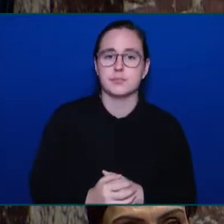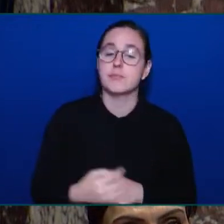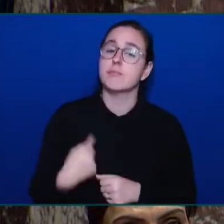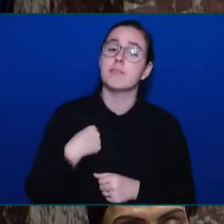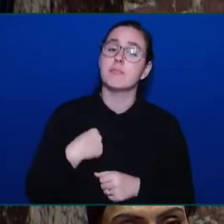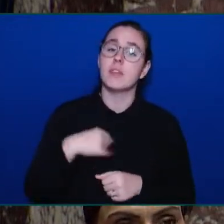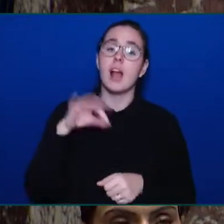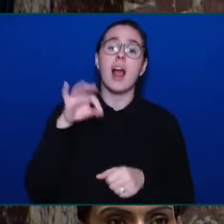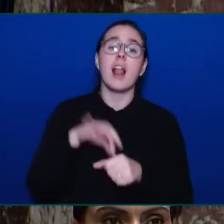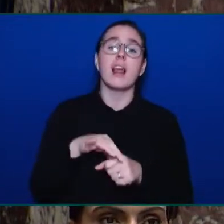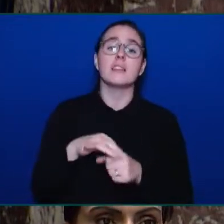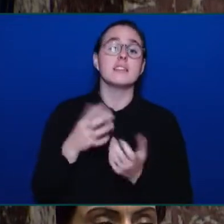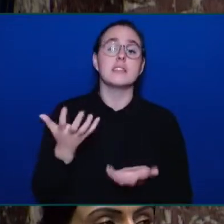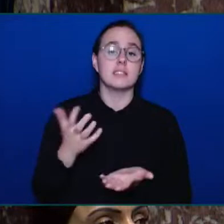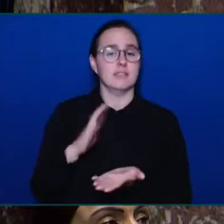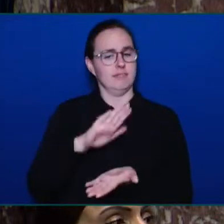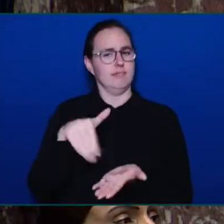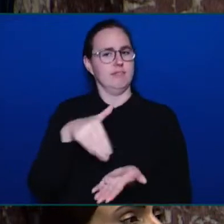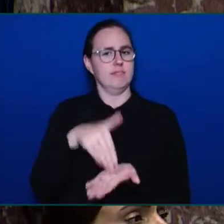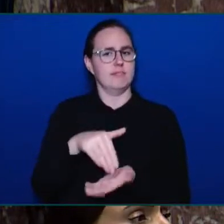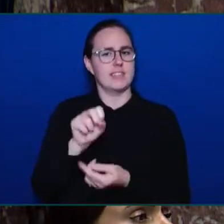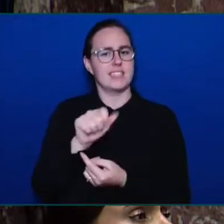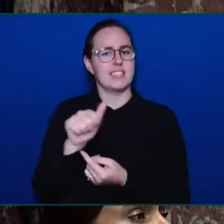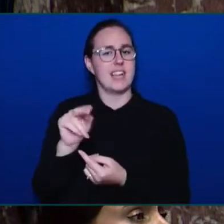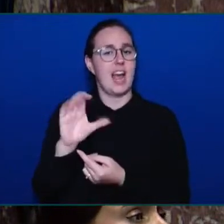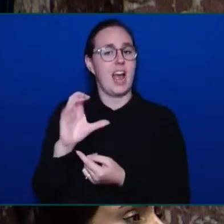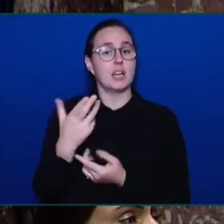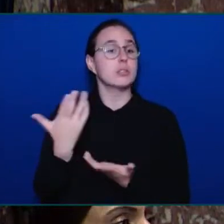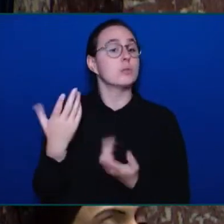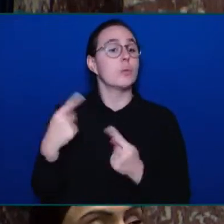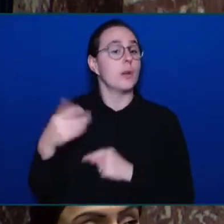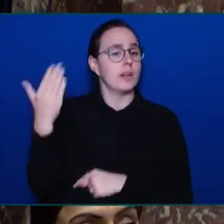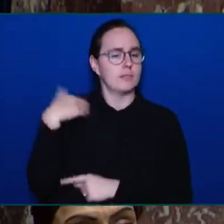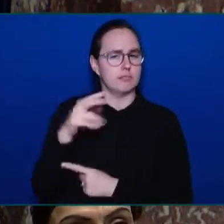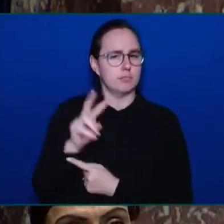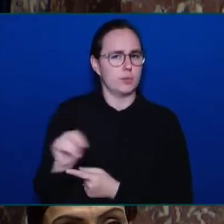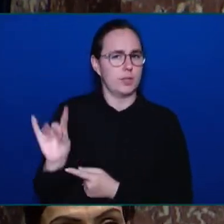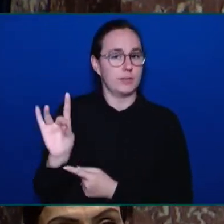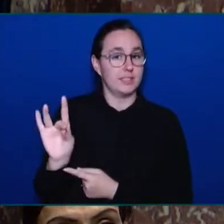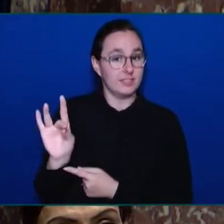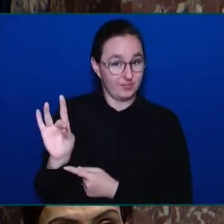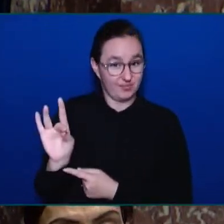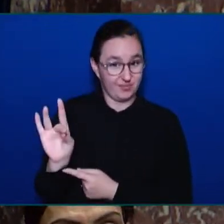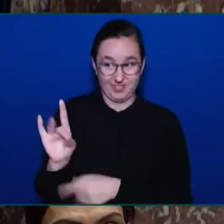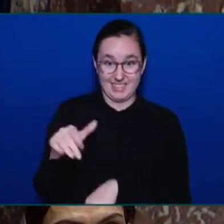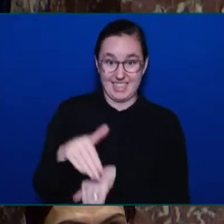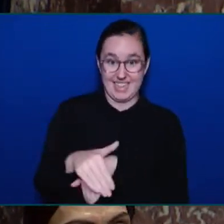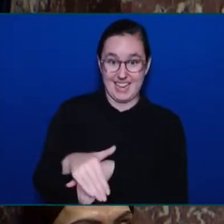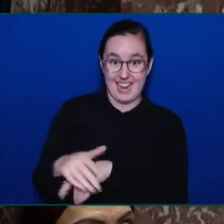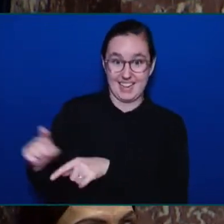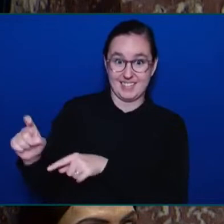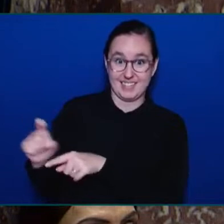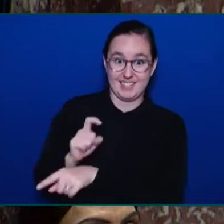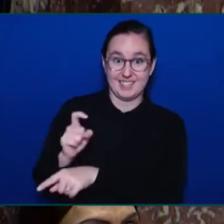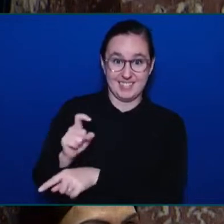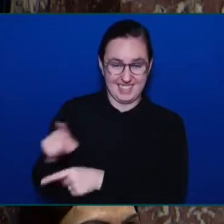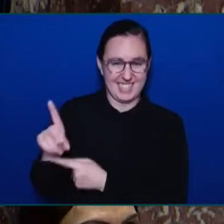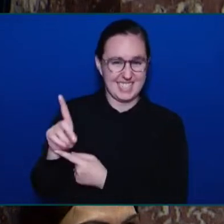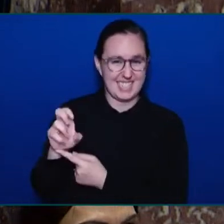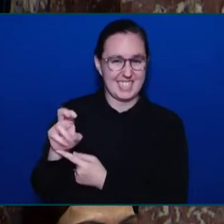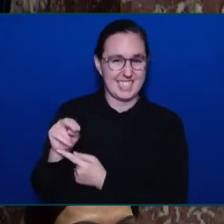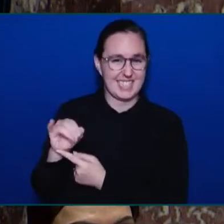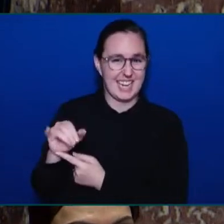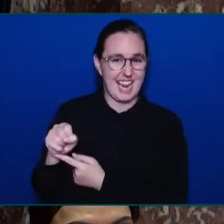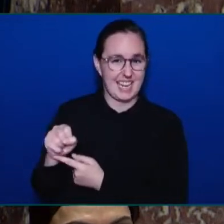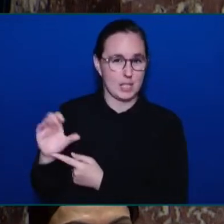phone call from Dennis Copeland. Now I was a councillor-elect, Dennis wasted no time to introduce me to the